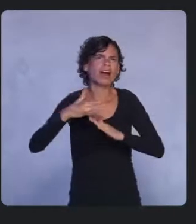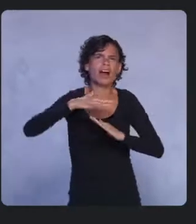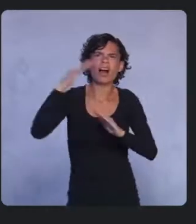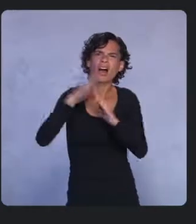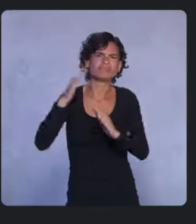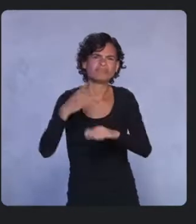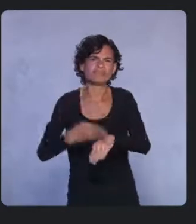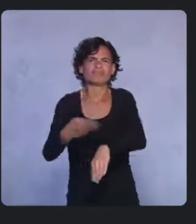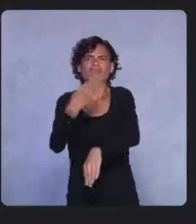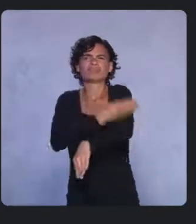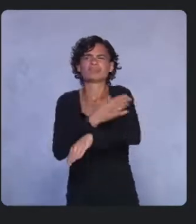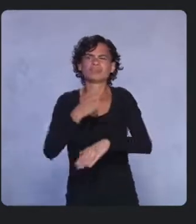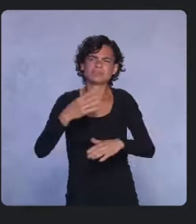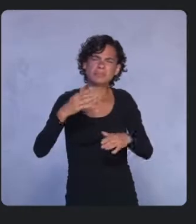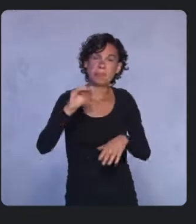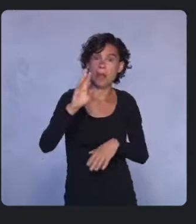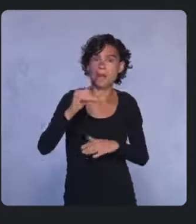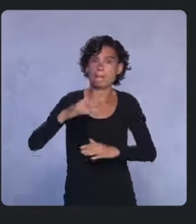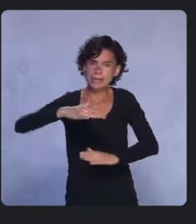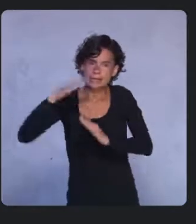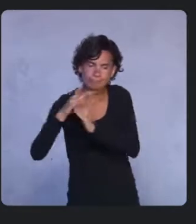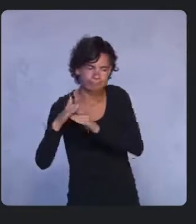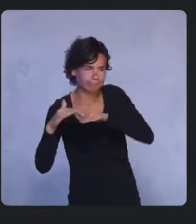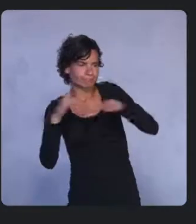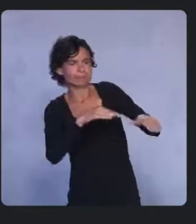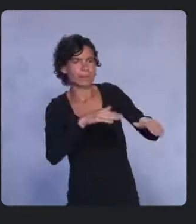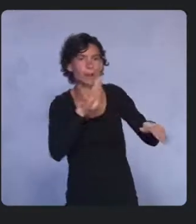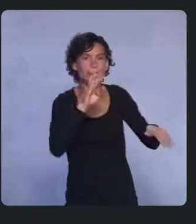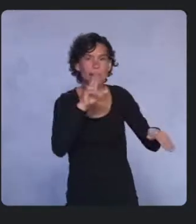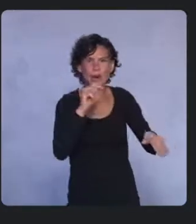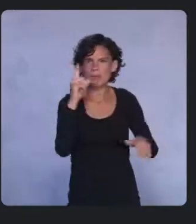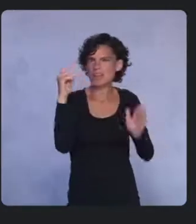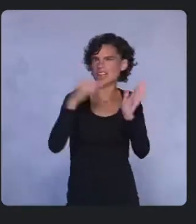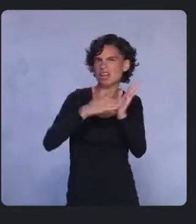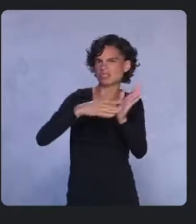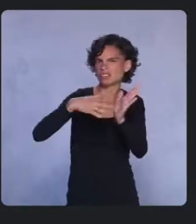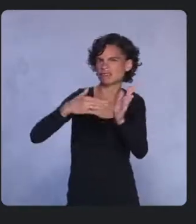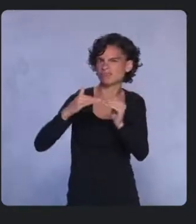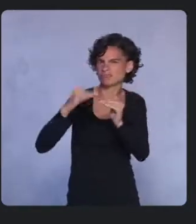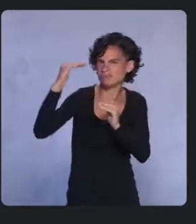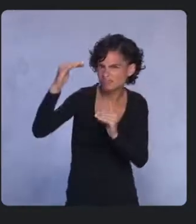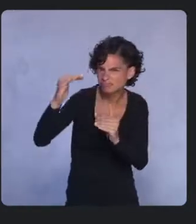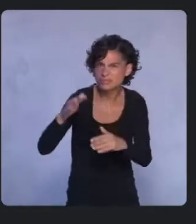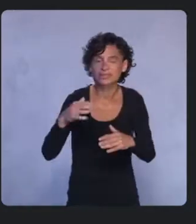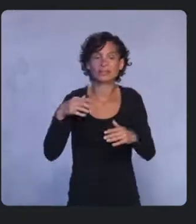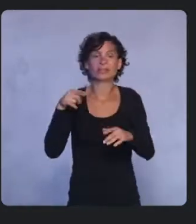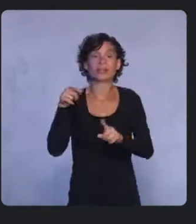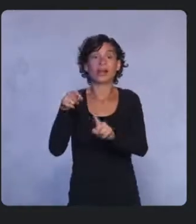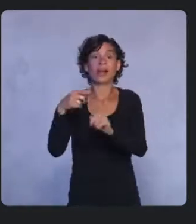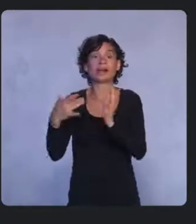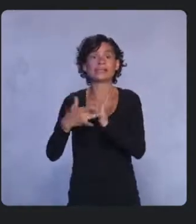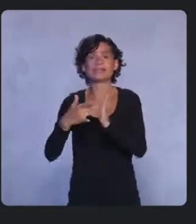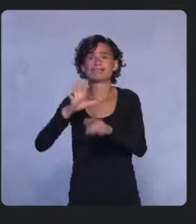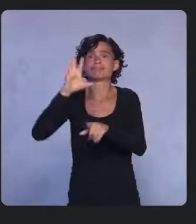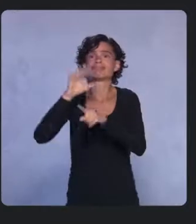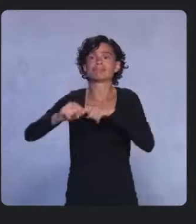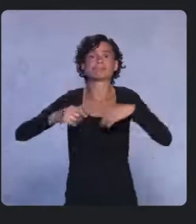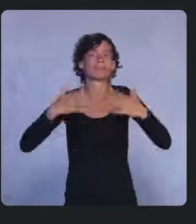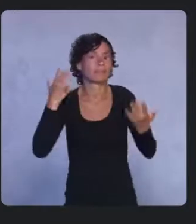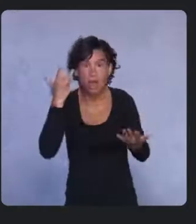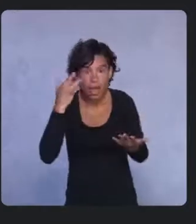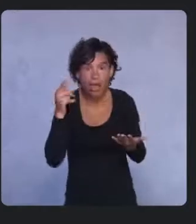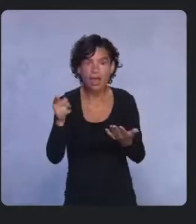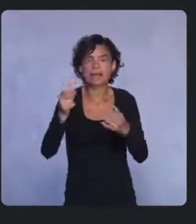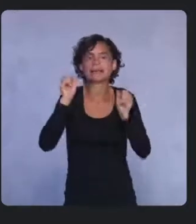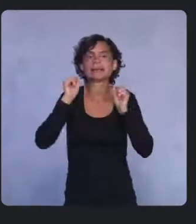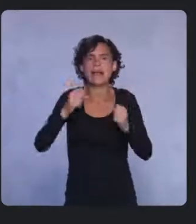1,000 times more powerful than BERT. But what makes this technology groundbreaking is its ability